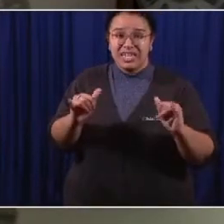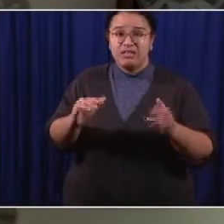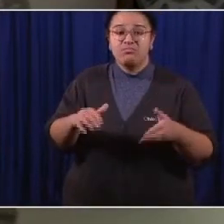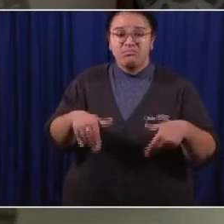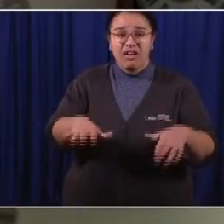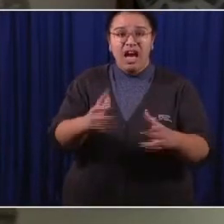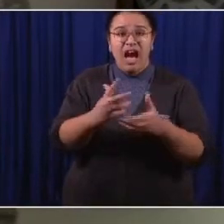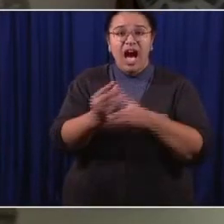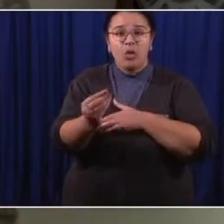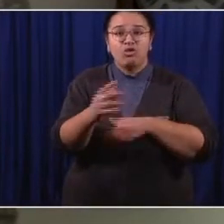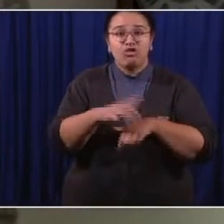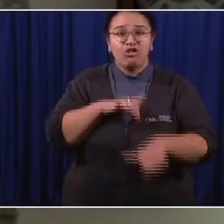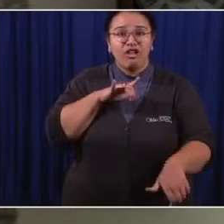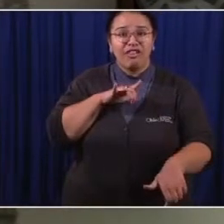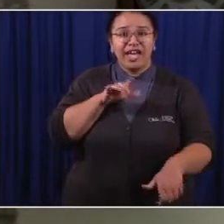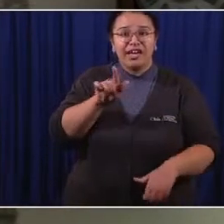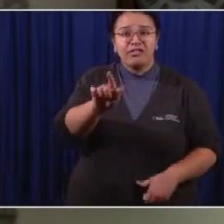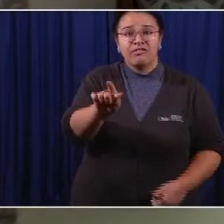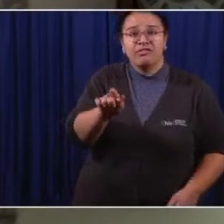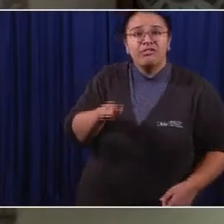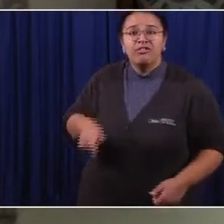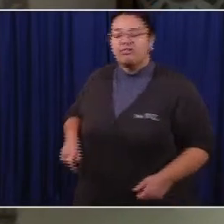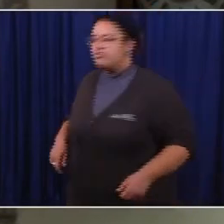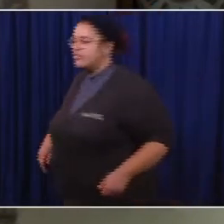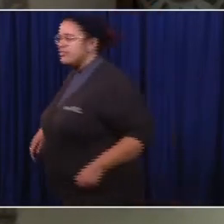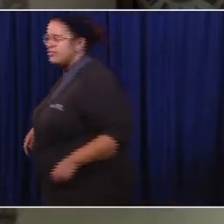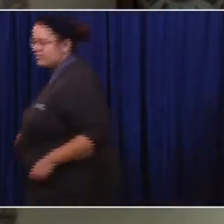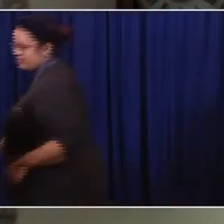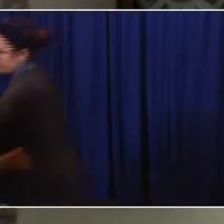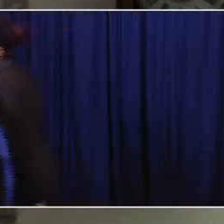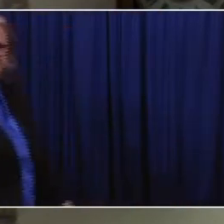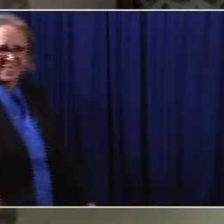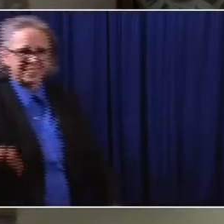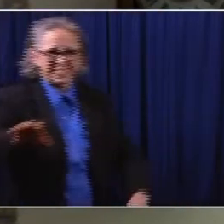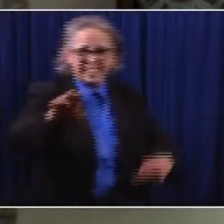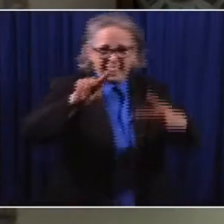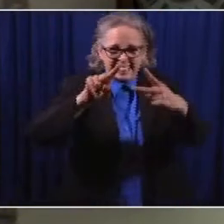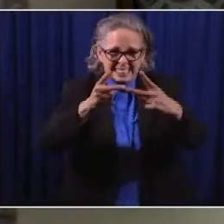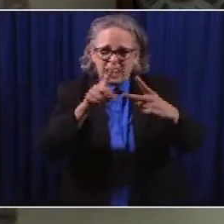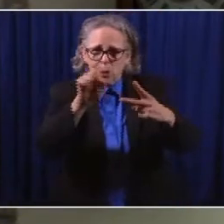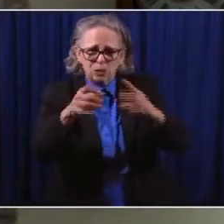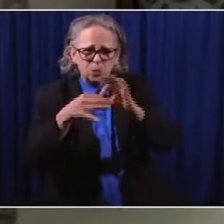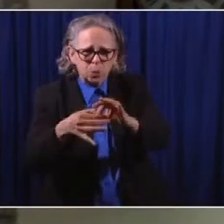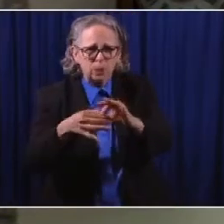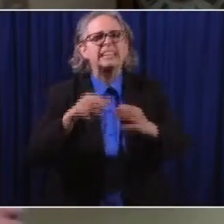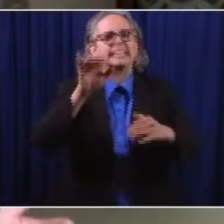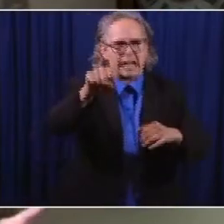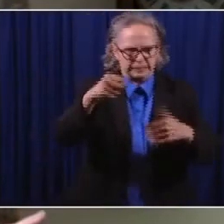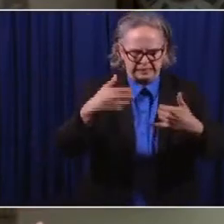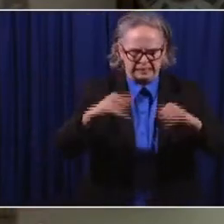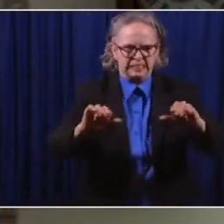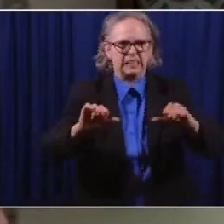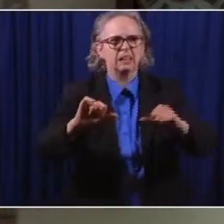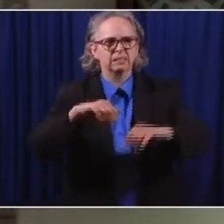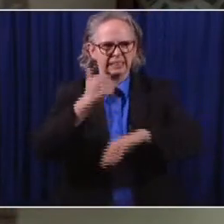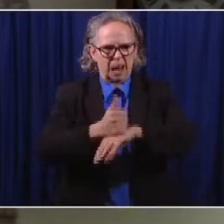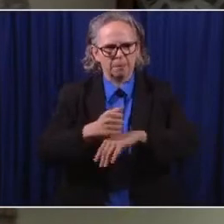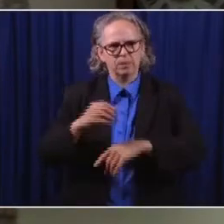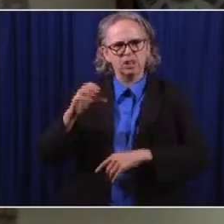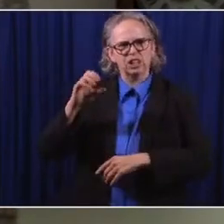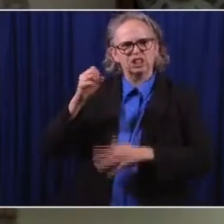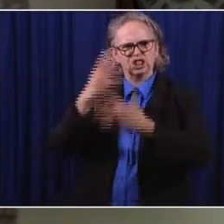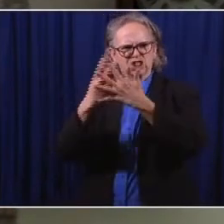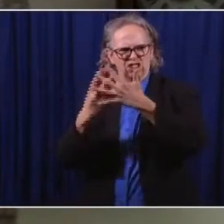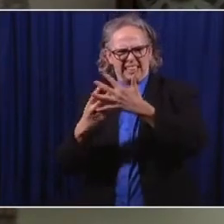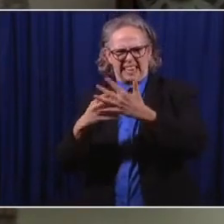last question is yes. What we're doing is we put a screening process in. So certain offenses, we're not going to let a sex offender out one day